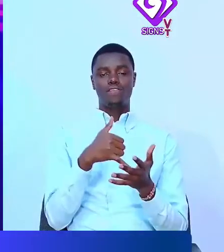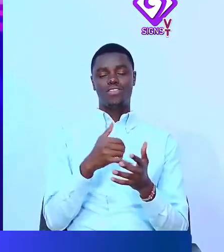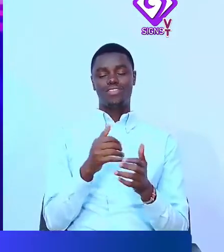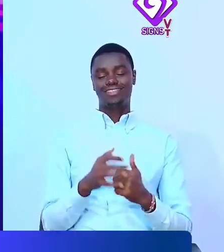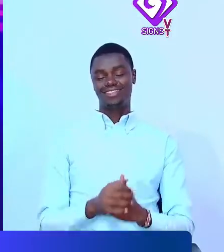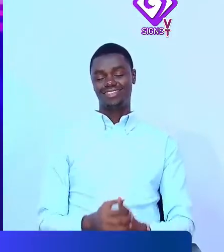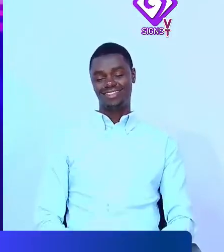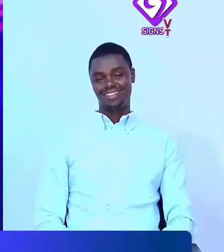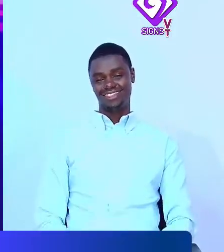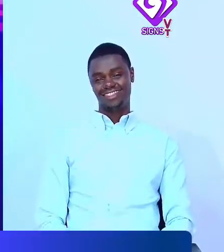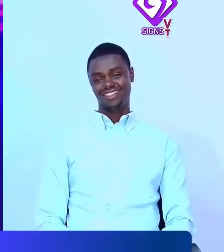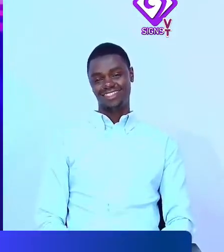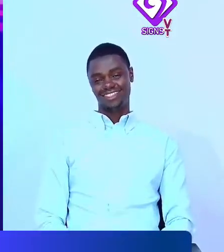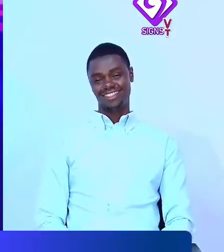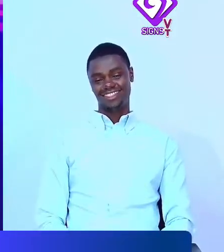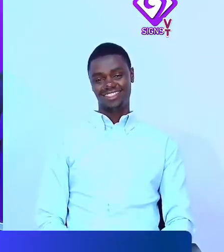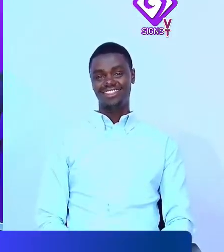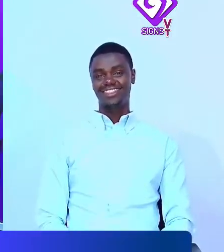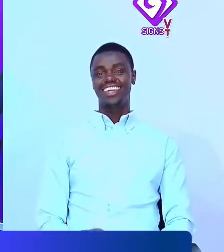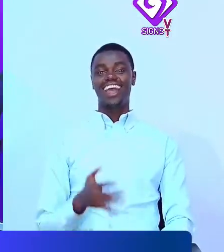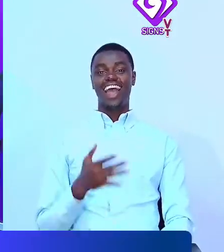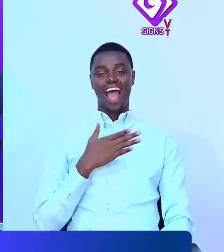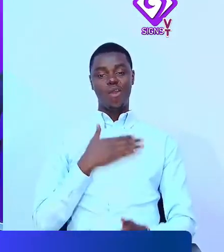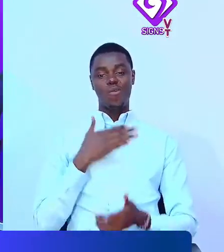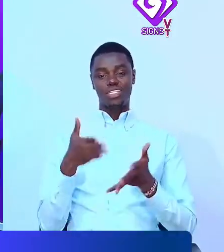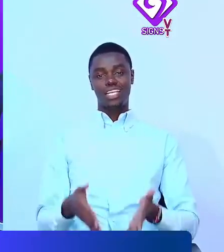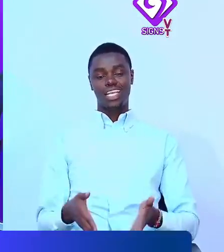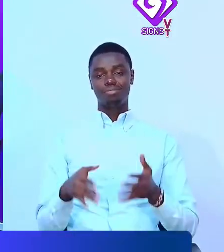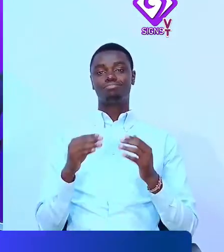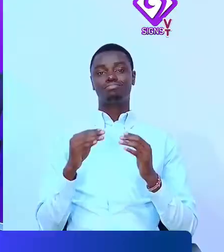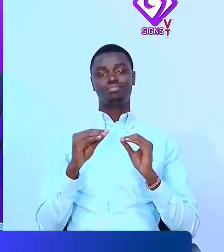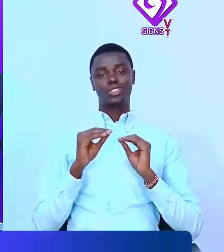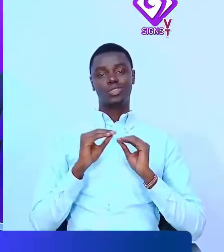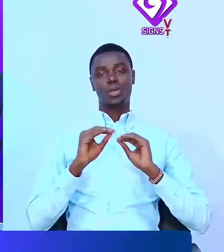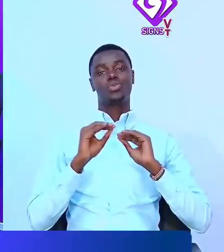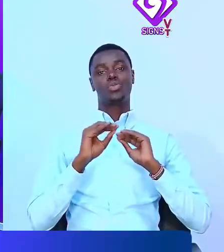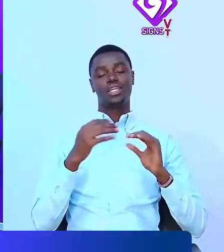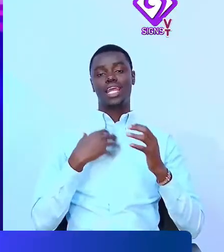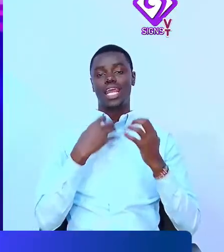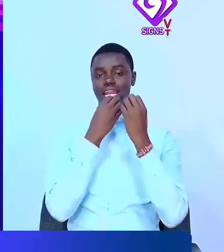course, ours here is to educate and